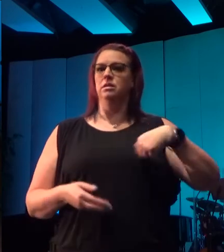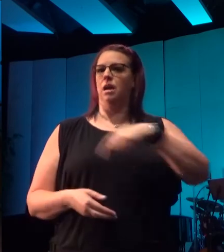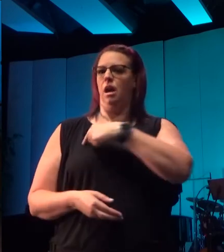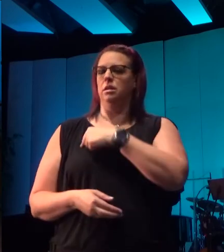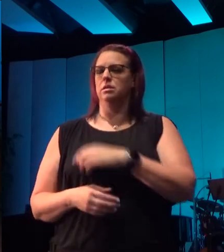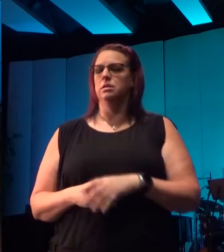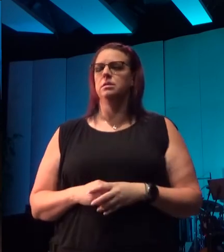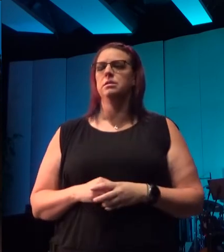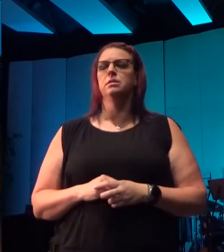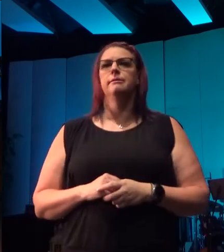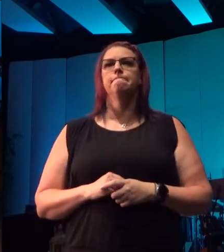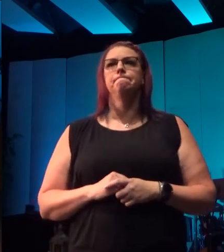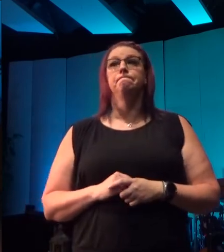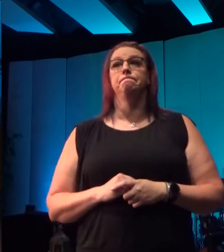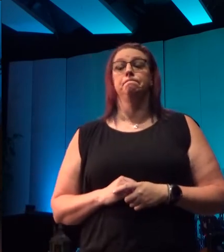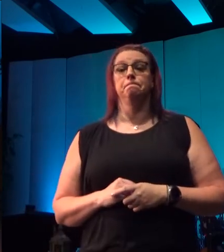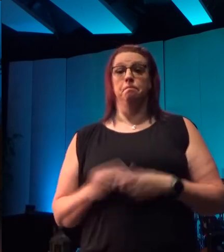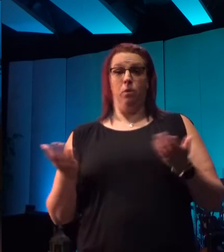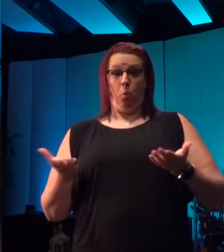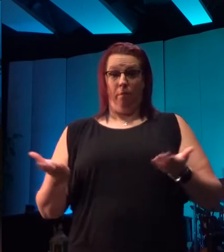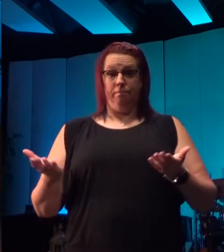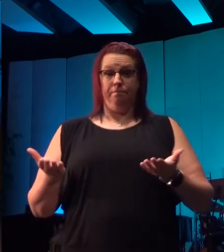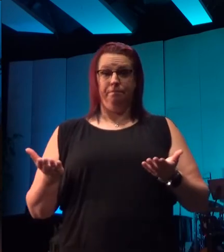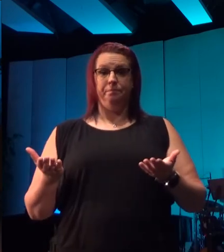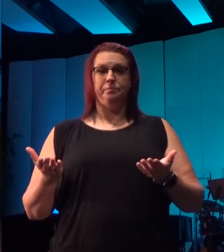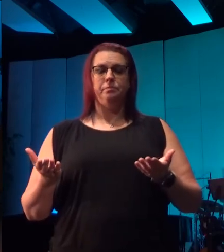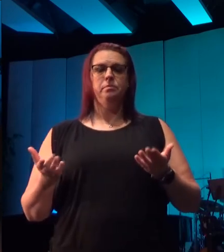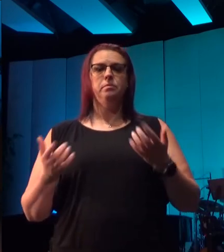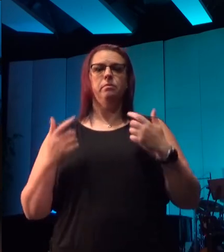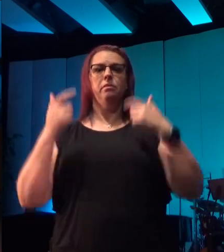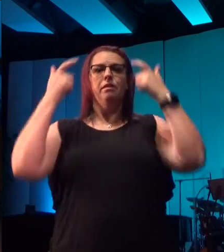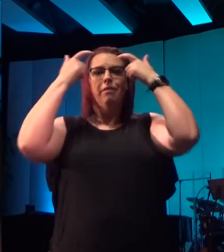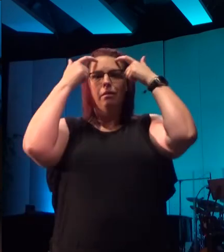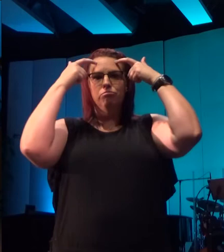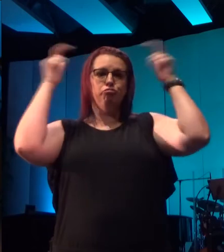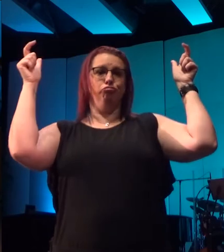And that is the arrogance of the ego.